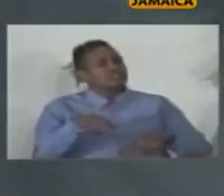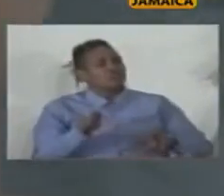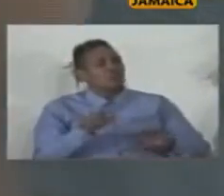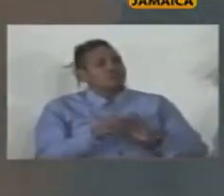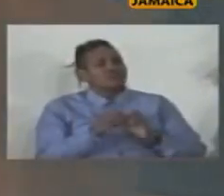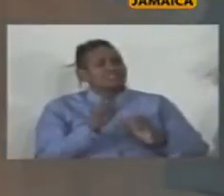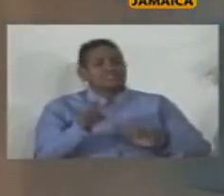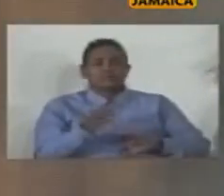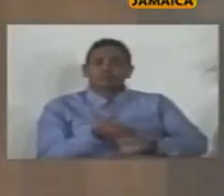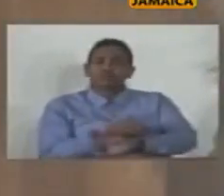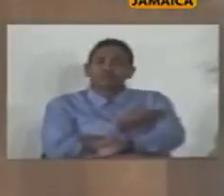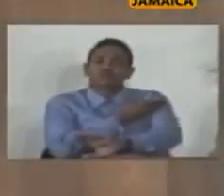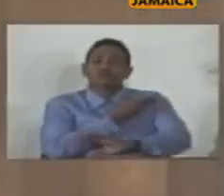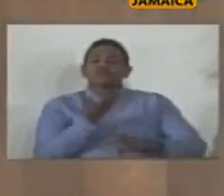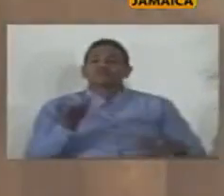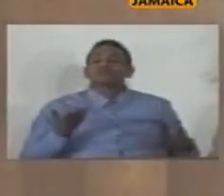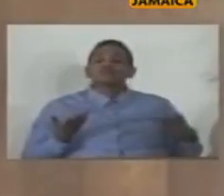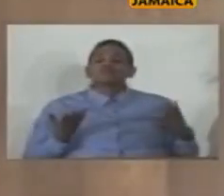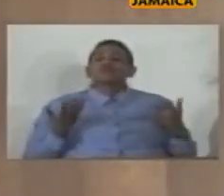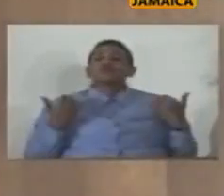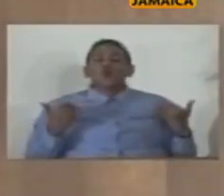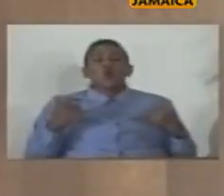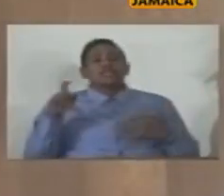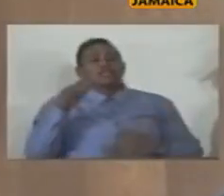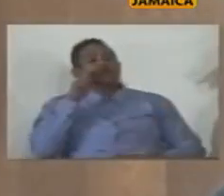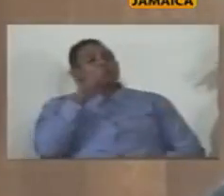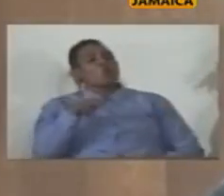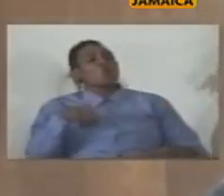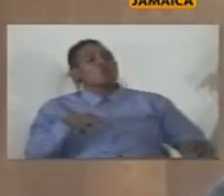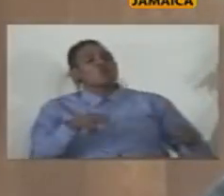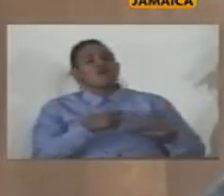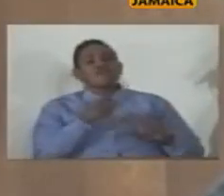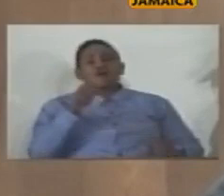there is now a dire need to look at roads from the Bossa